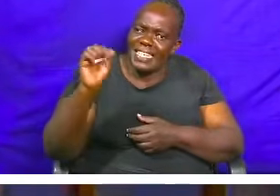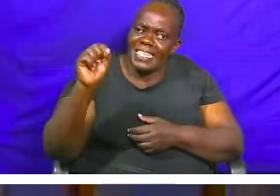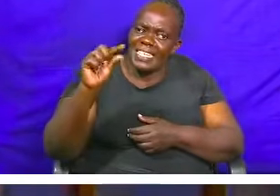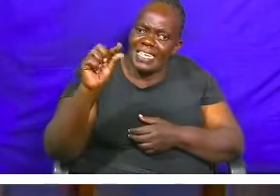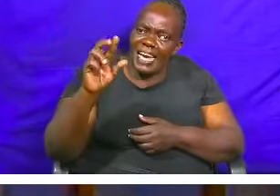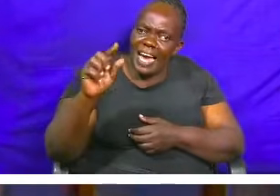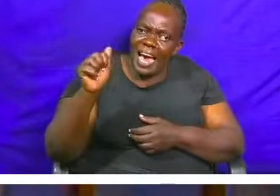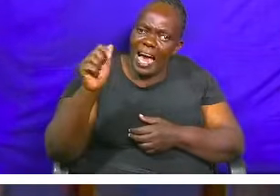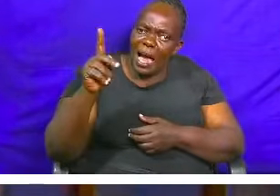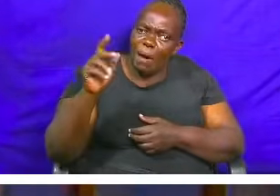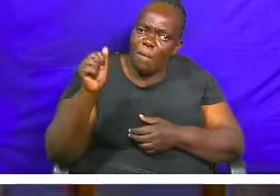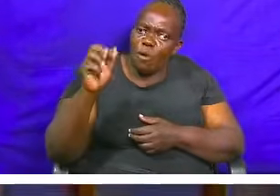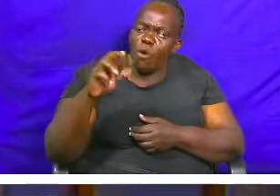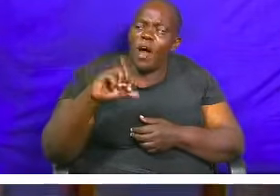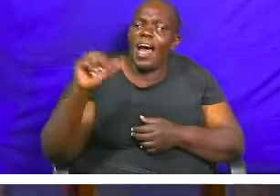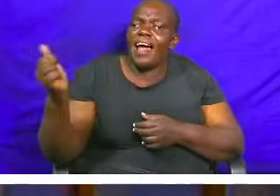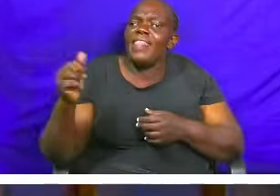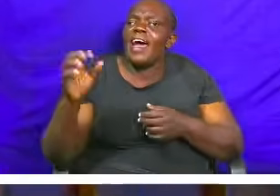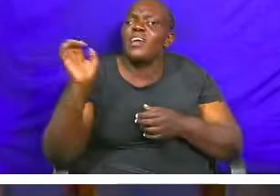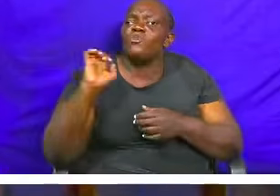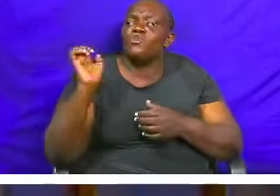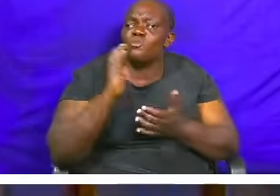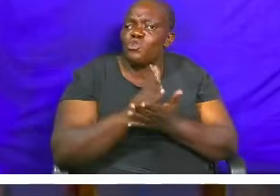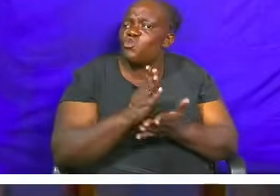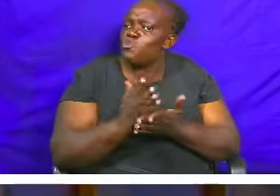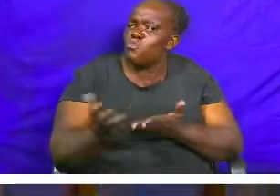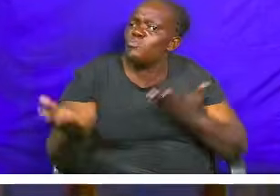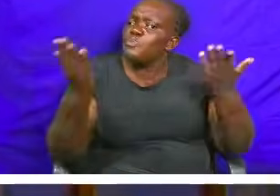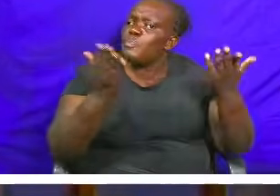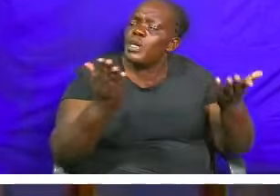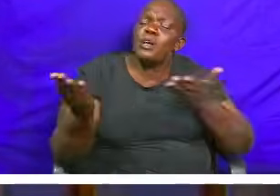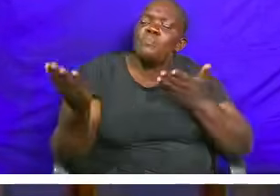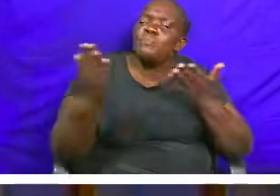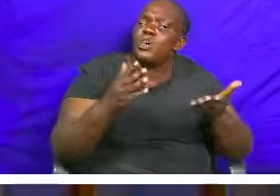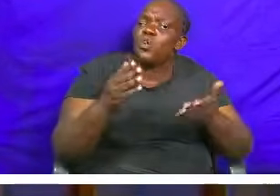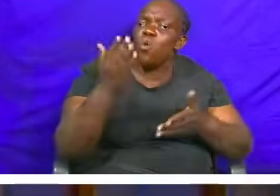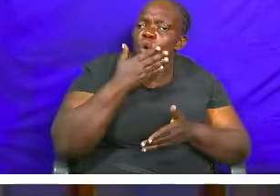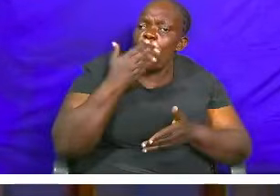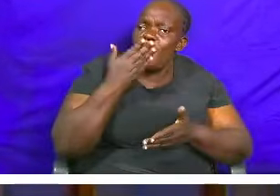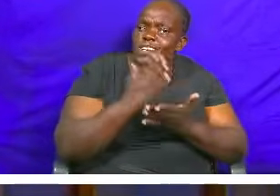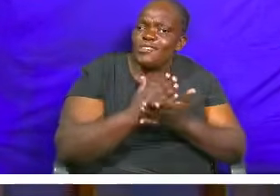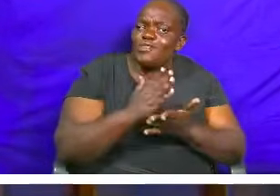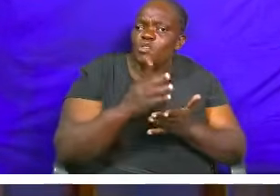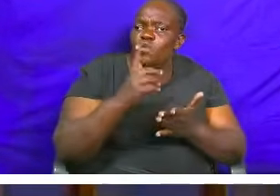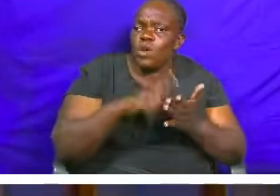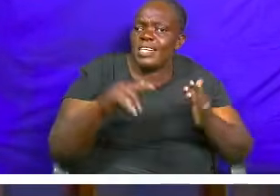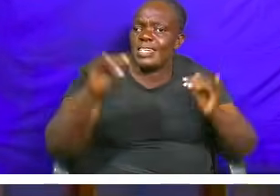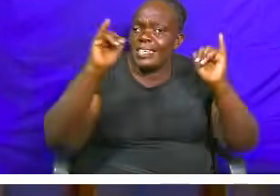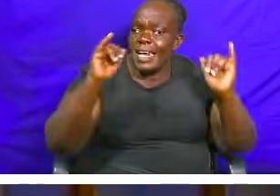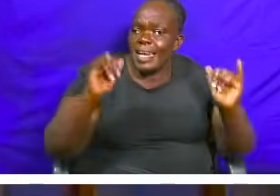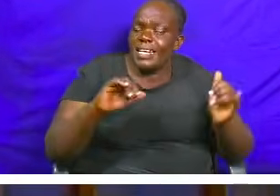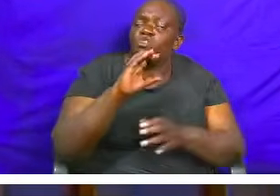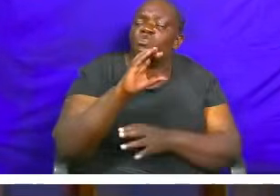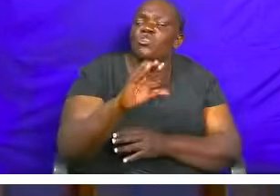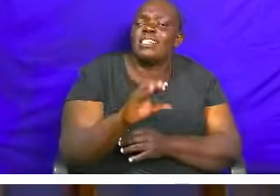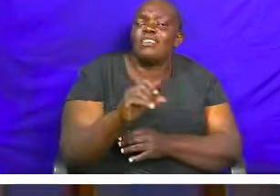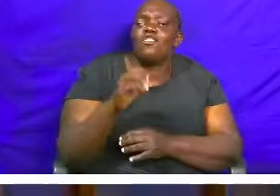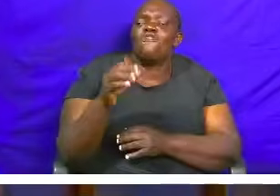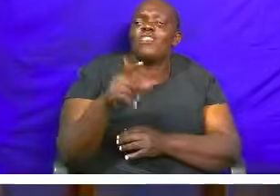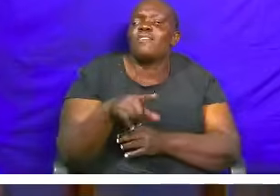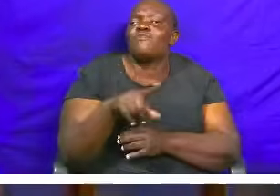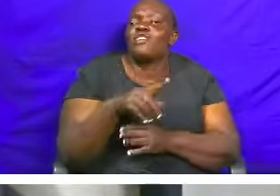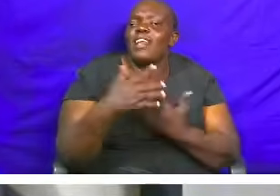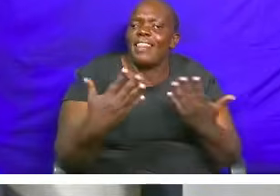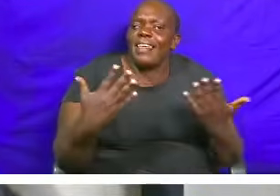India. Some of it can come out of Europe. So we are subjected to what we call international prices of petroleum products.